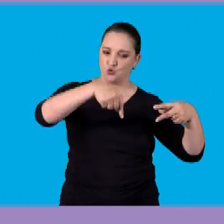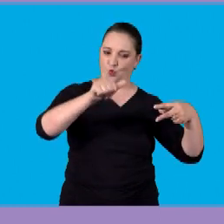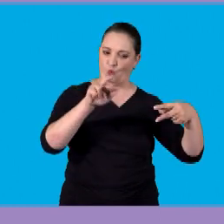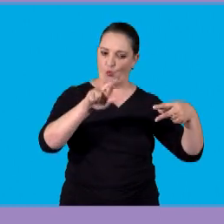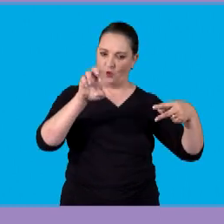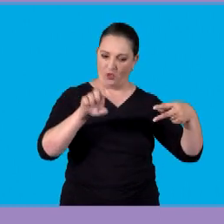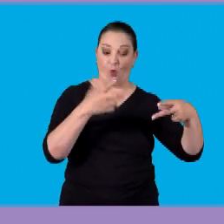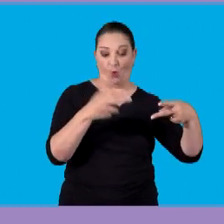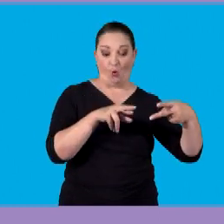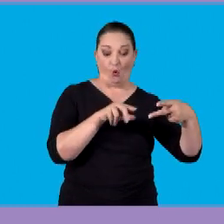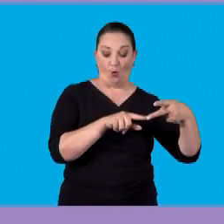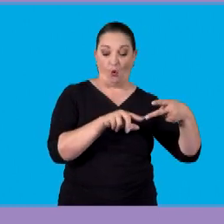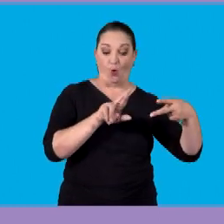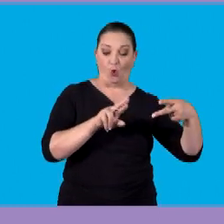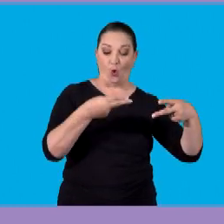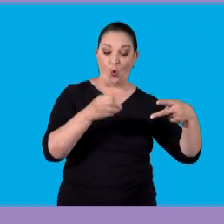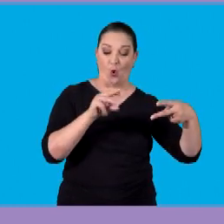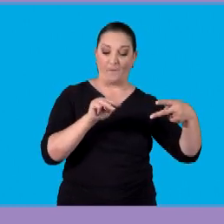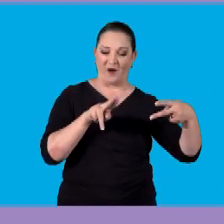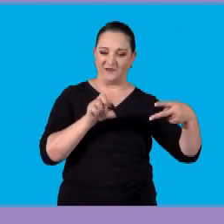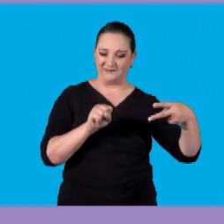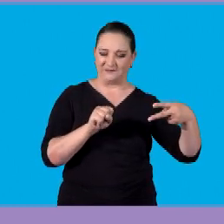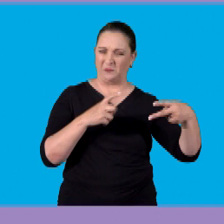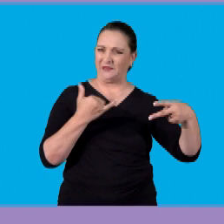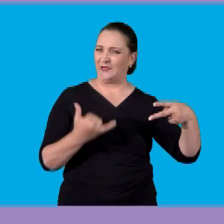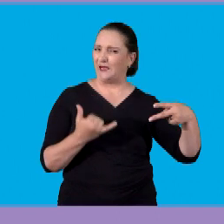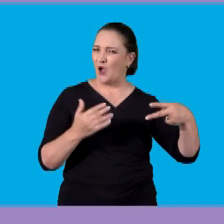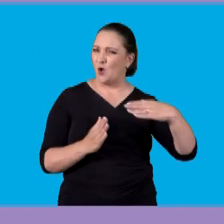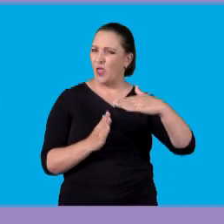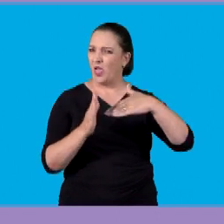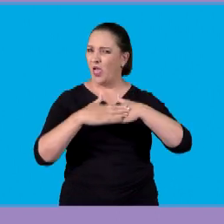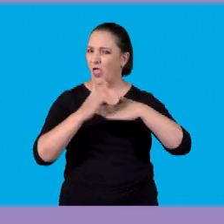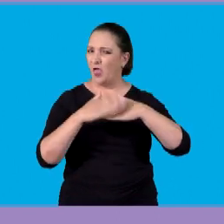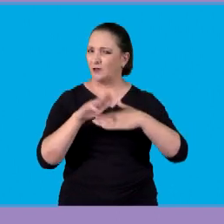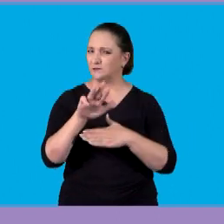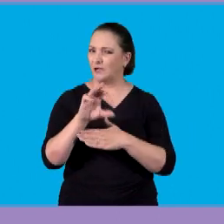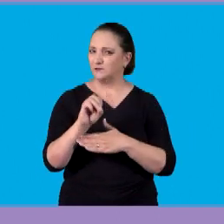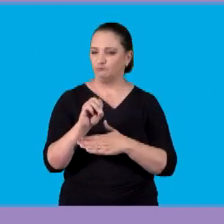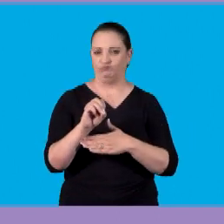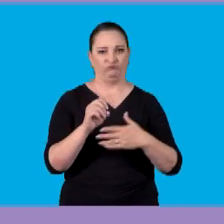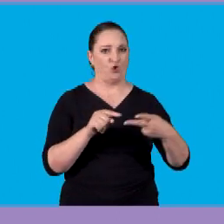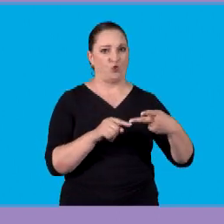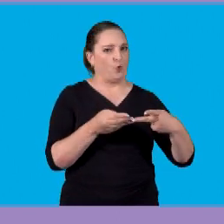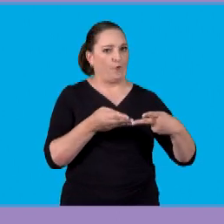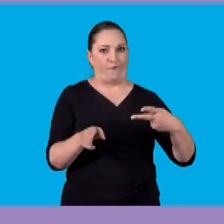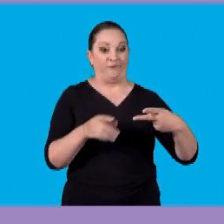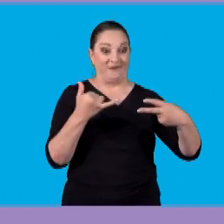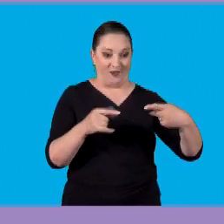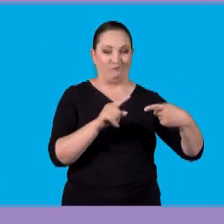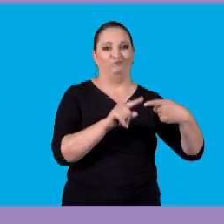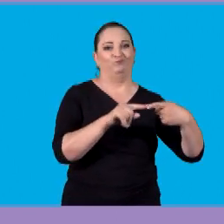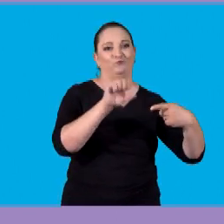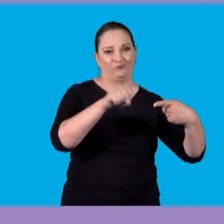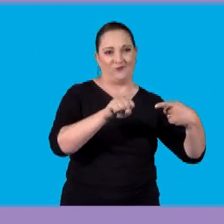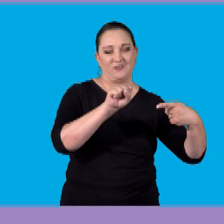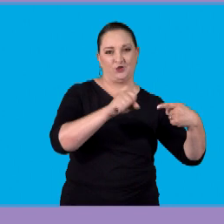a rhombus. But because one of the angles is 90 degrees, this automatically makes it a square. Now let's calculate